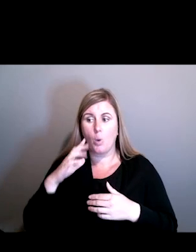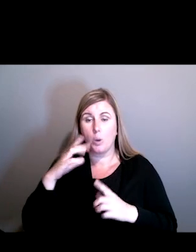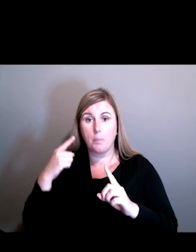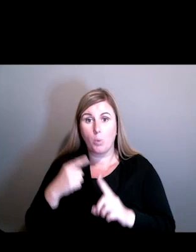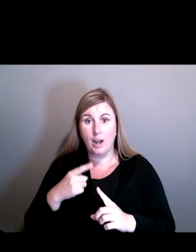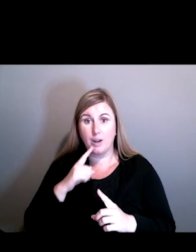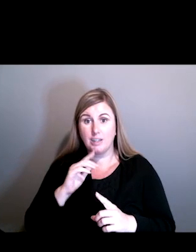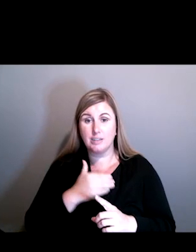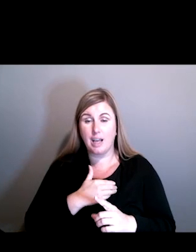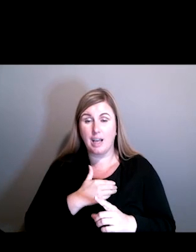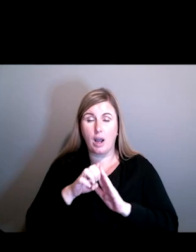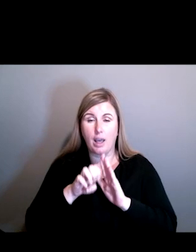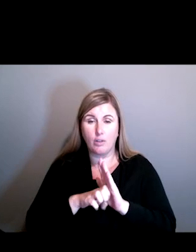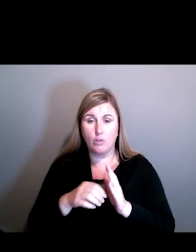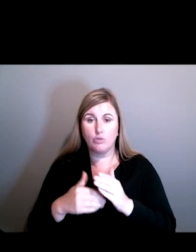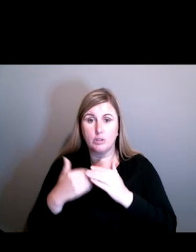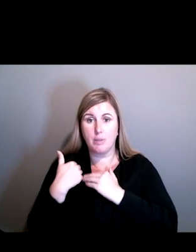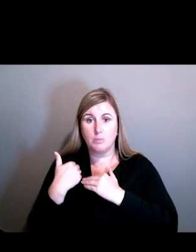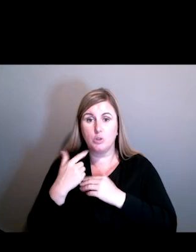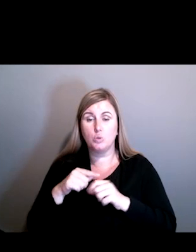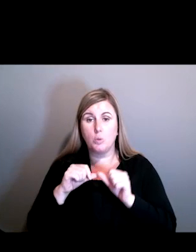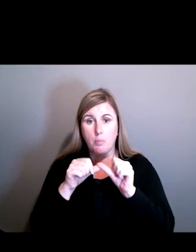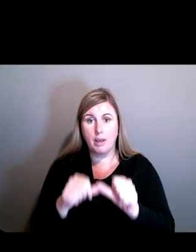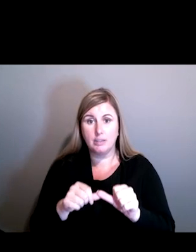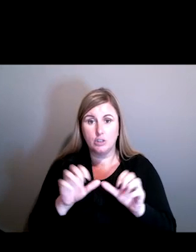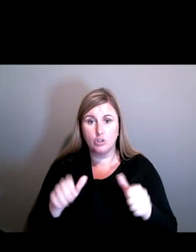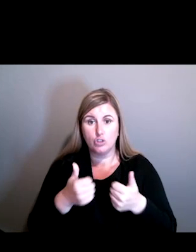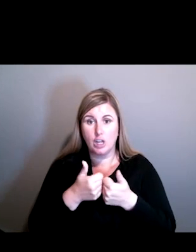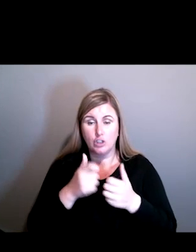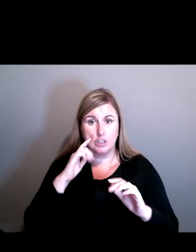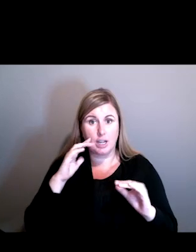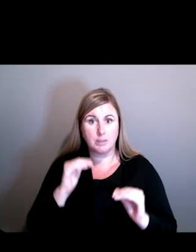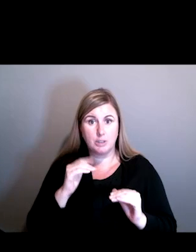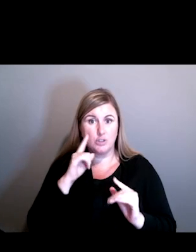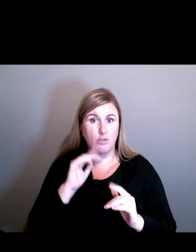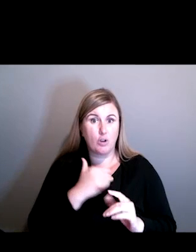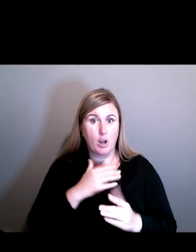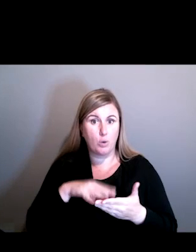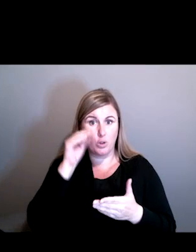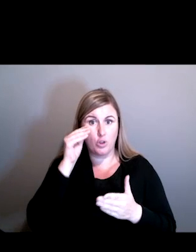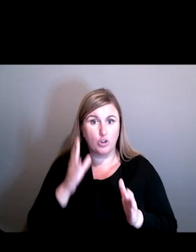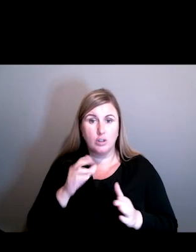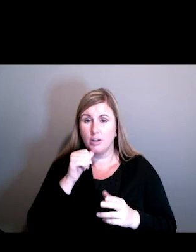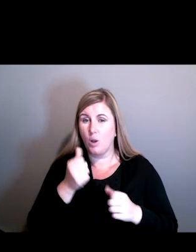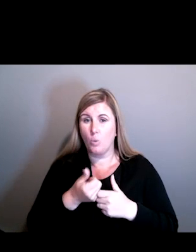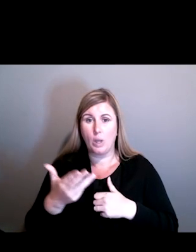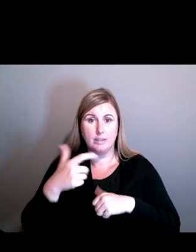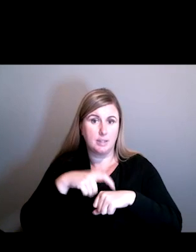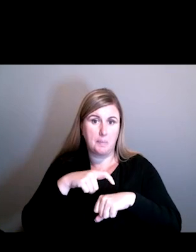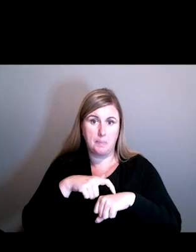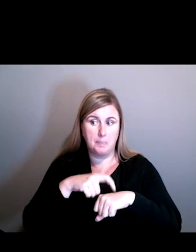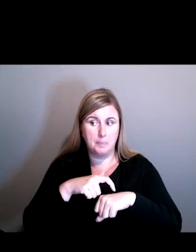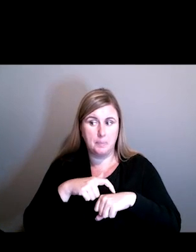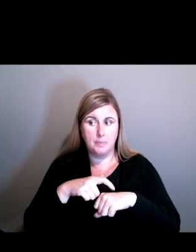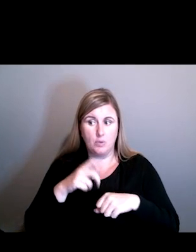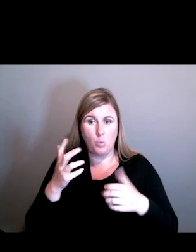program. I'm going to point out it is our ethical responsibility to maintain challenging expectations for our learners and not